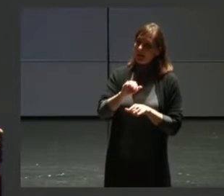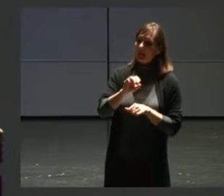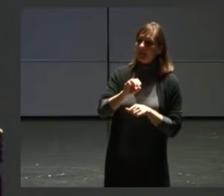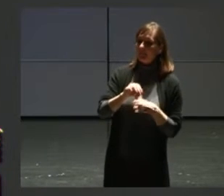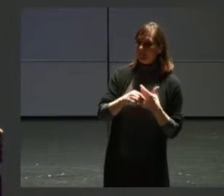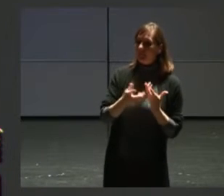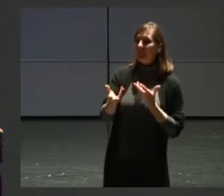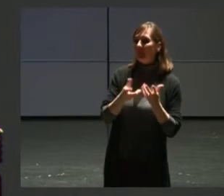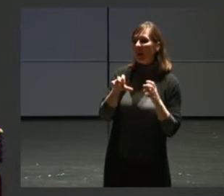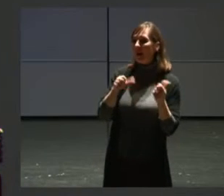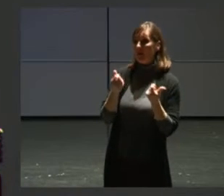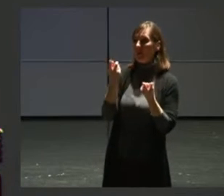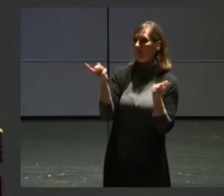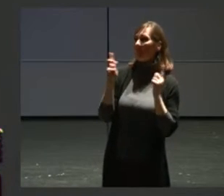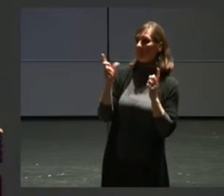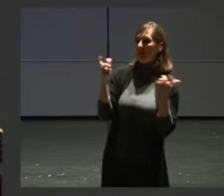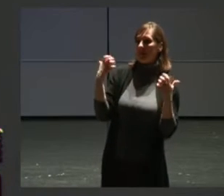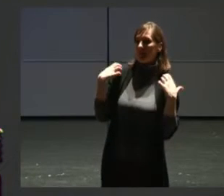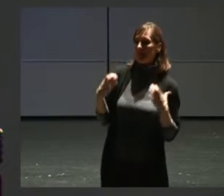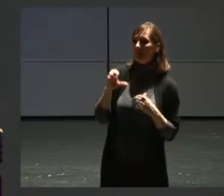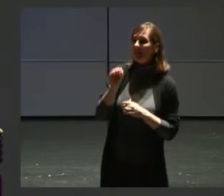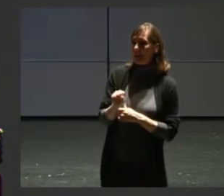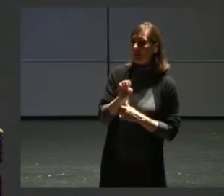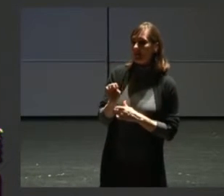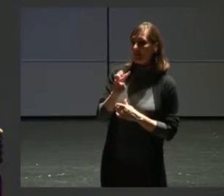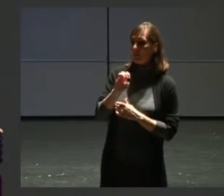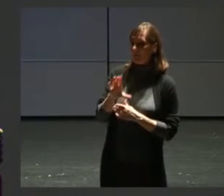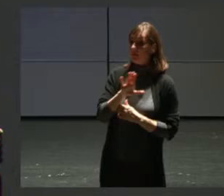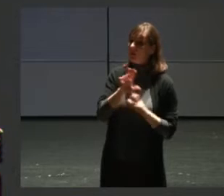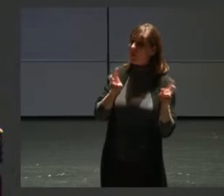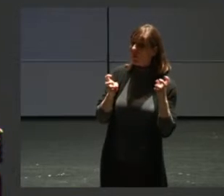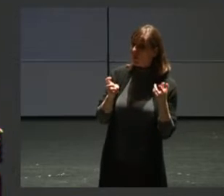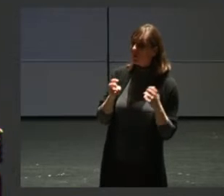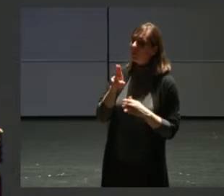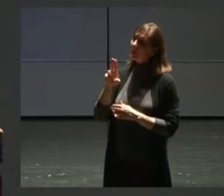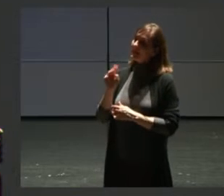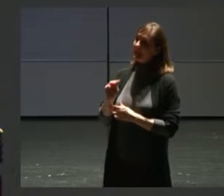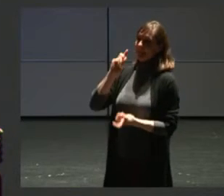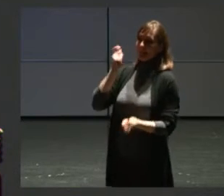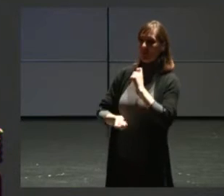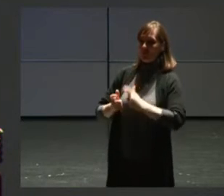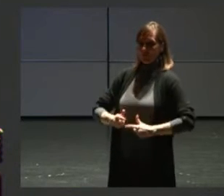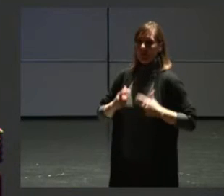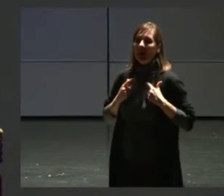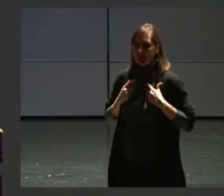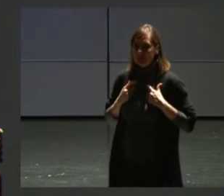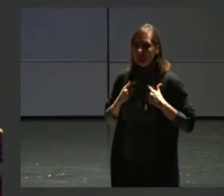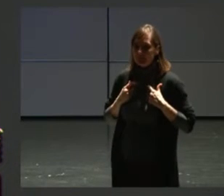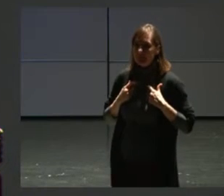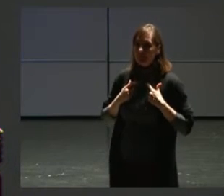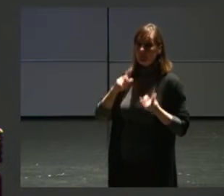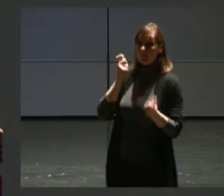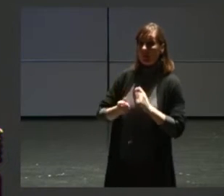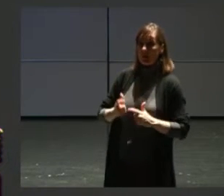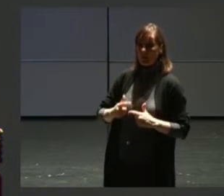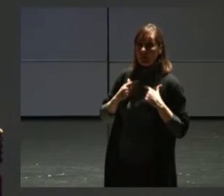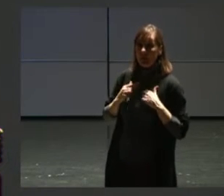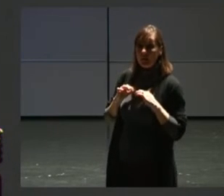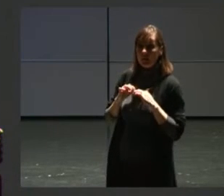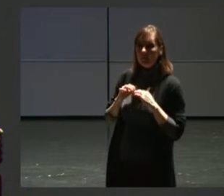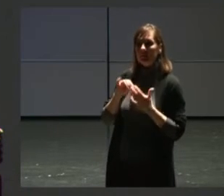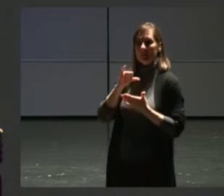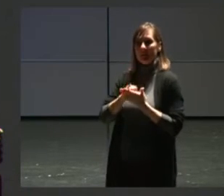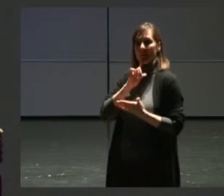major employers in southeastern Wisconsin. And her quote was that UWM is changing lives, and changing those lives is what